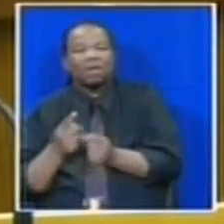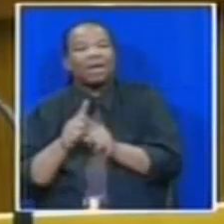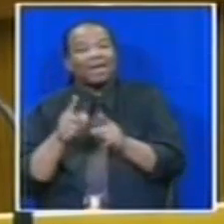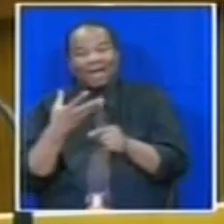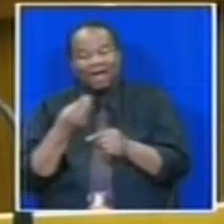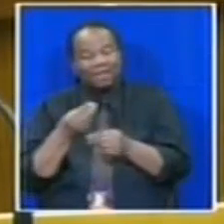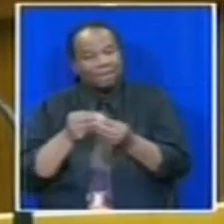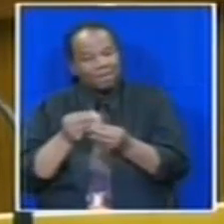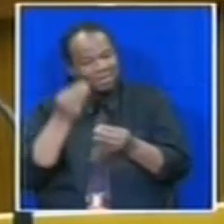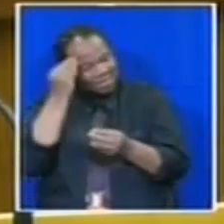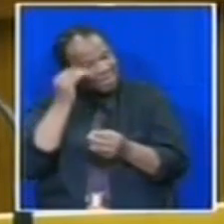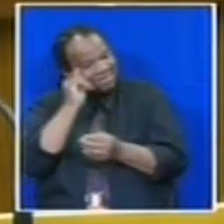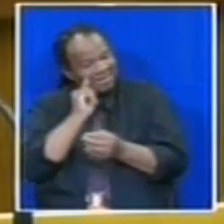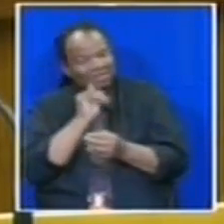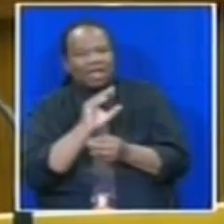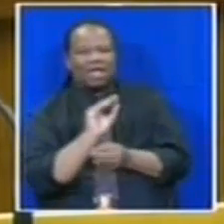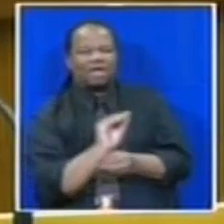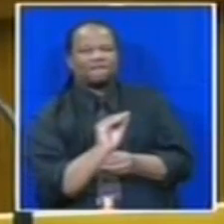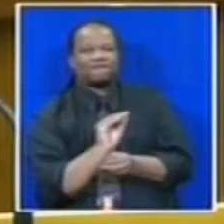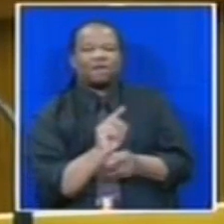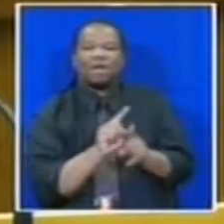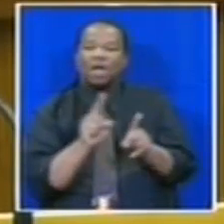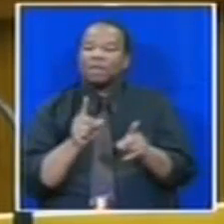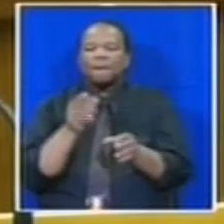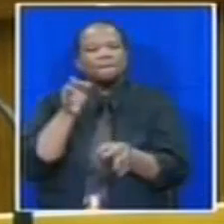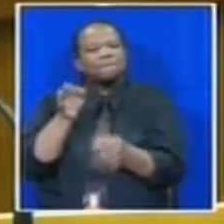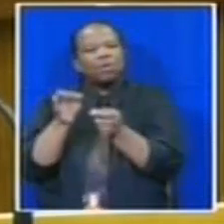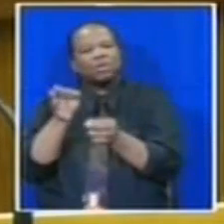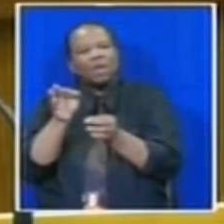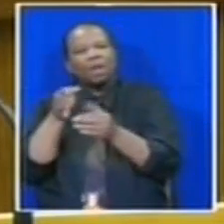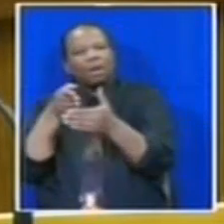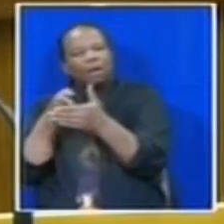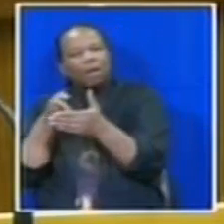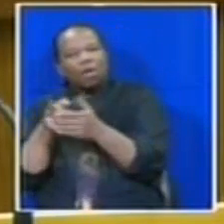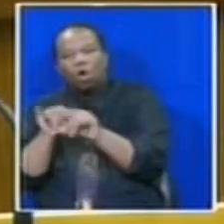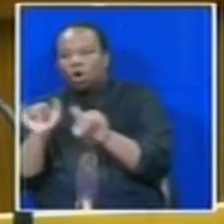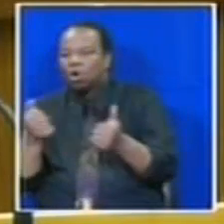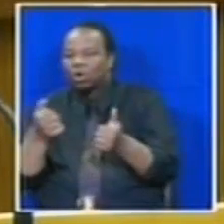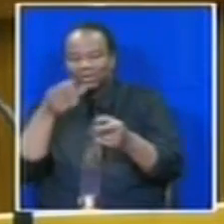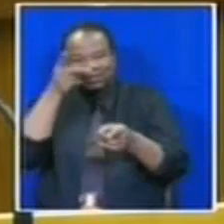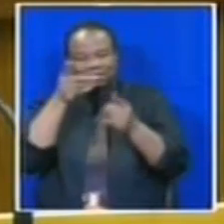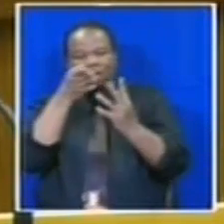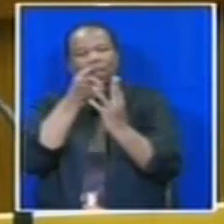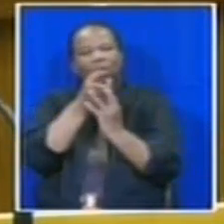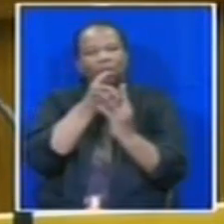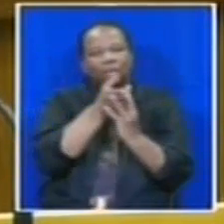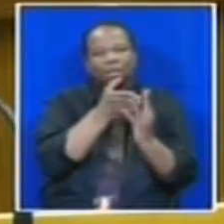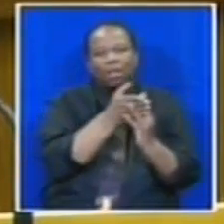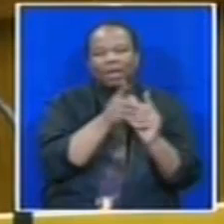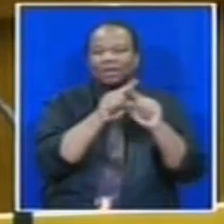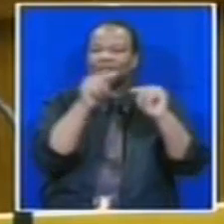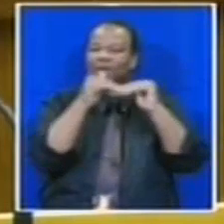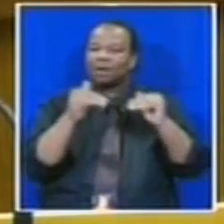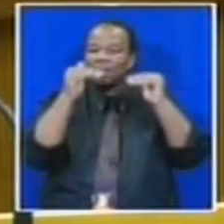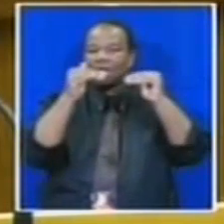any society, and political contestation interfere with decision-making at various levels. Amongst us in government,